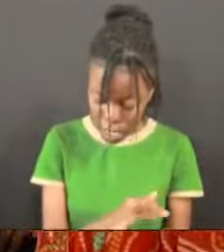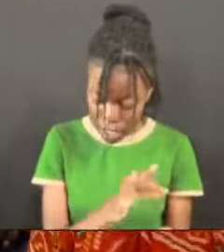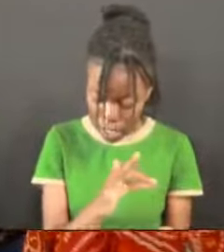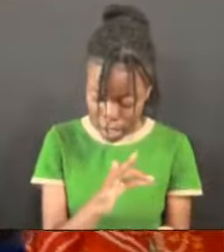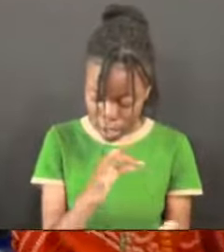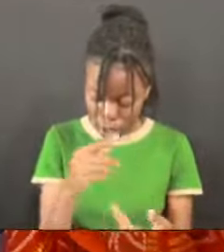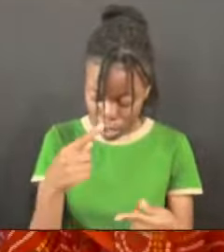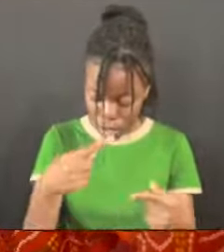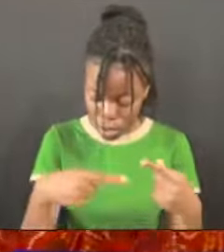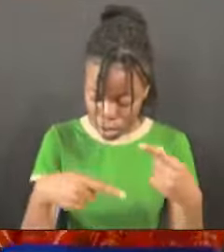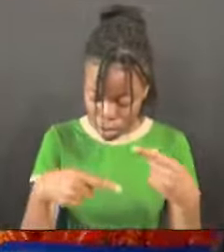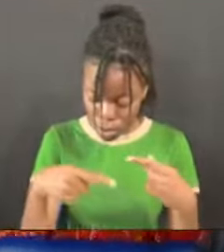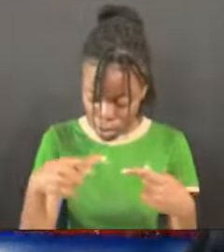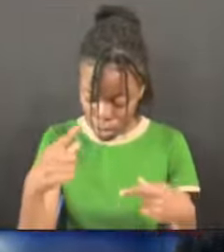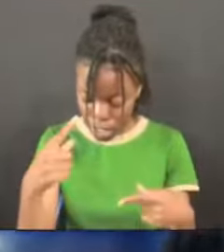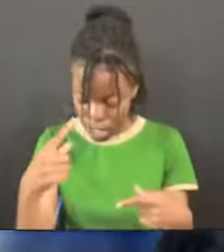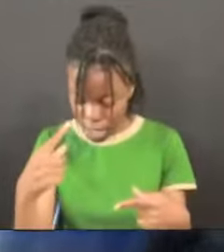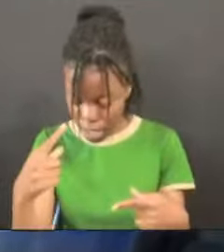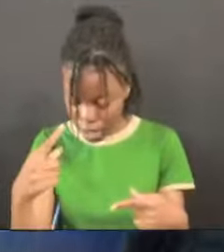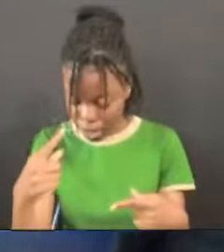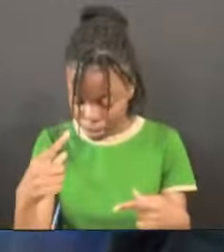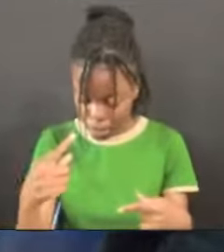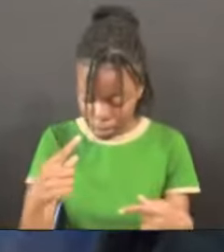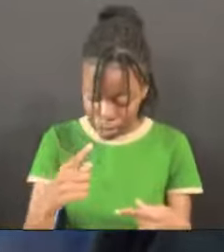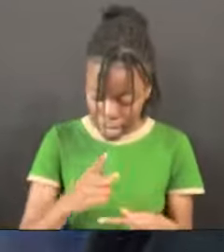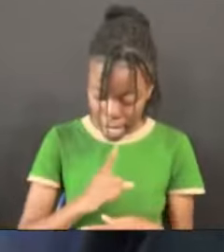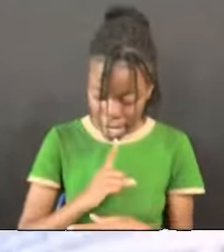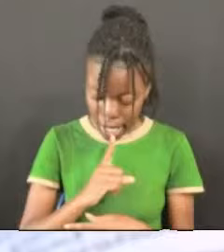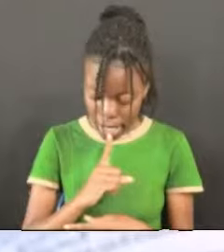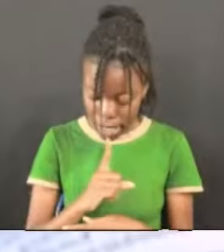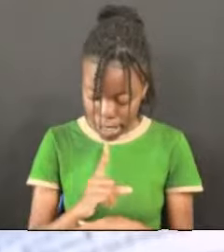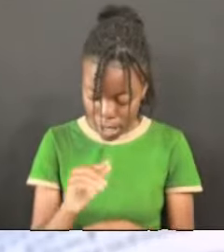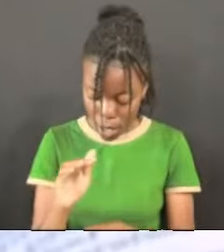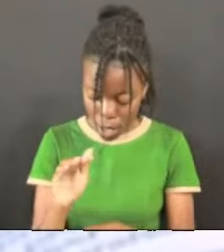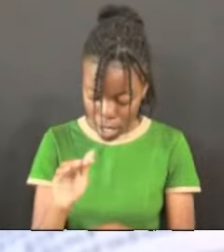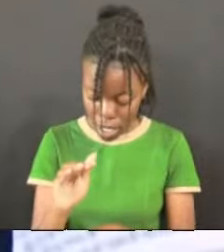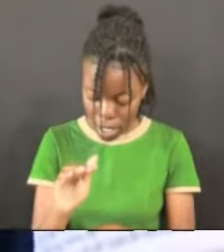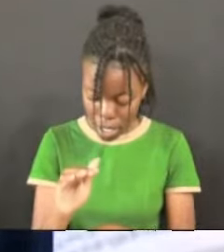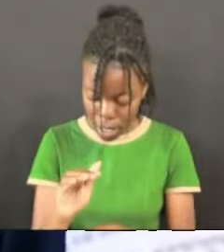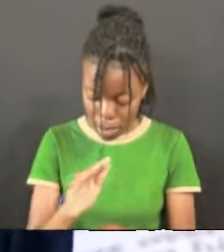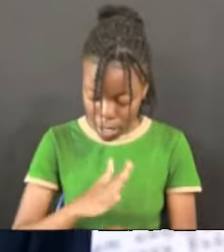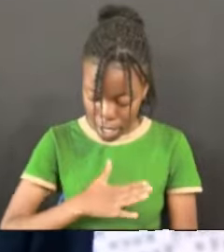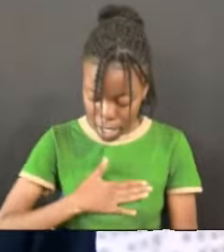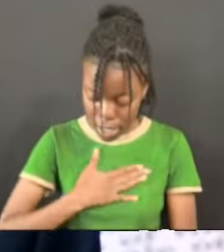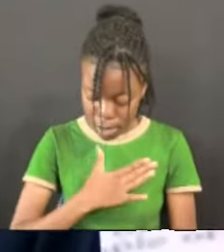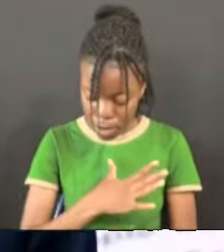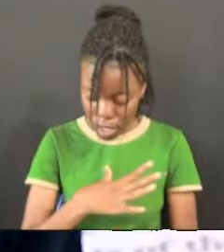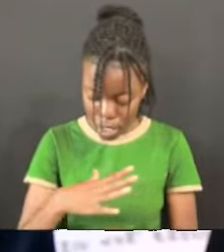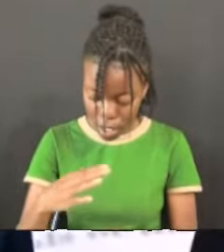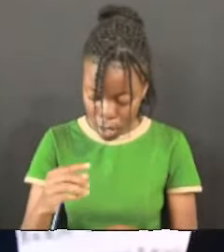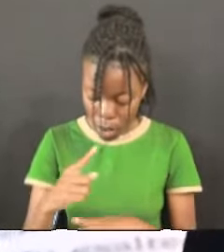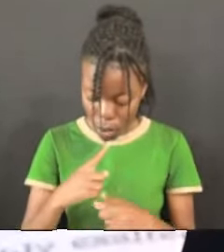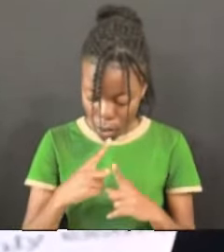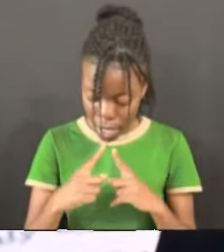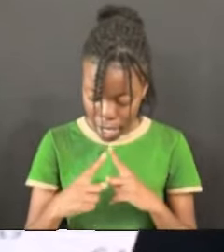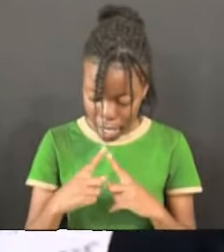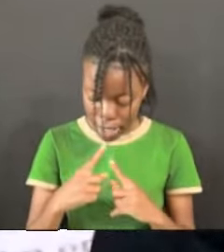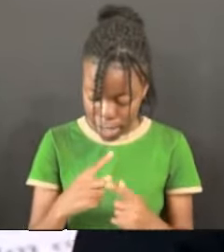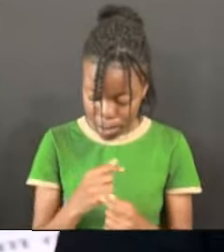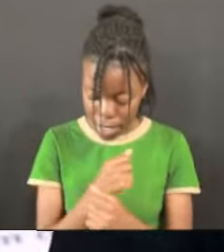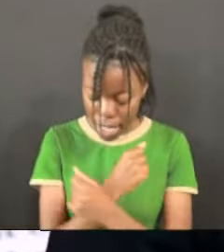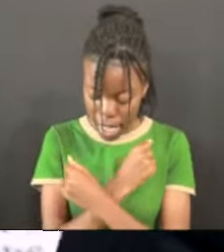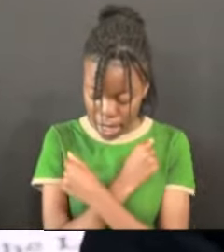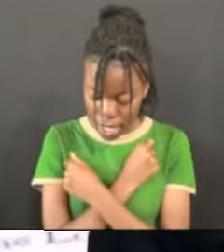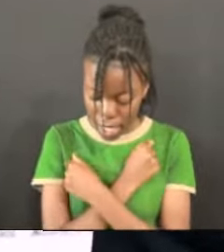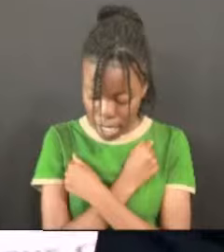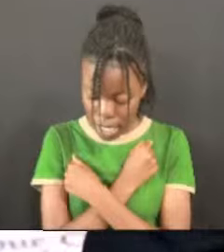weary soul to win. And so he bids me go and